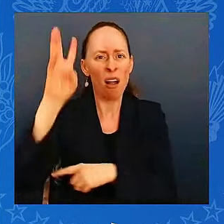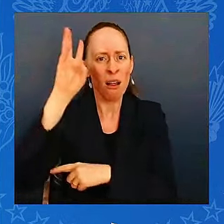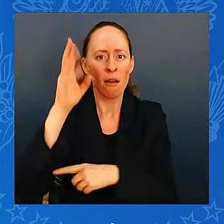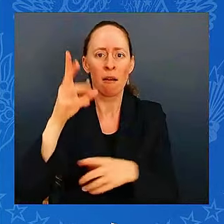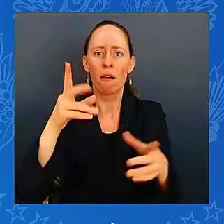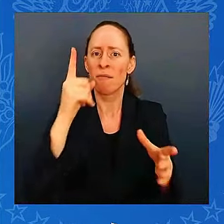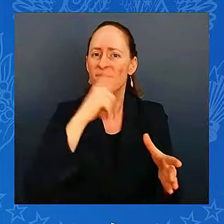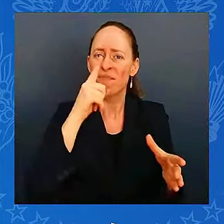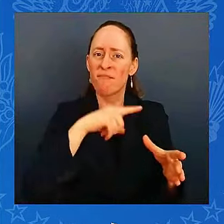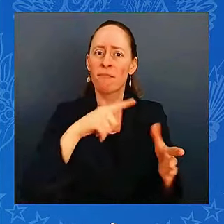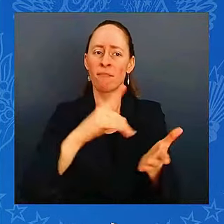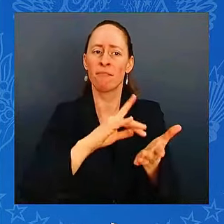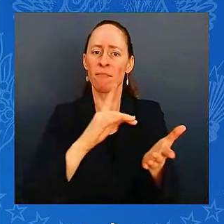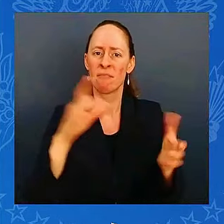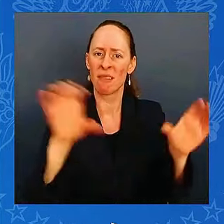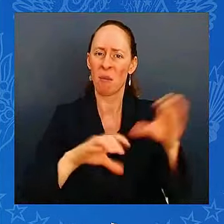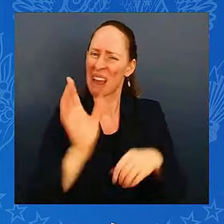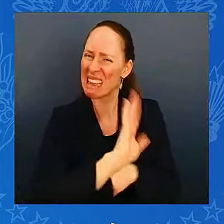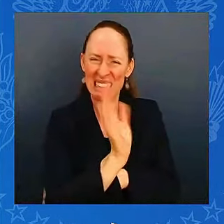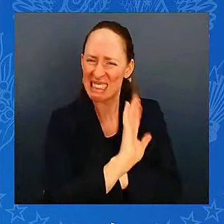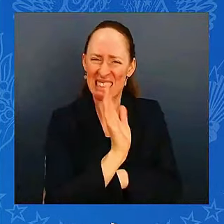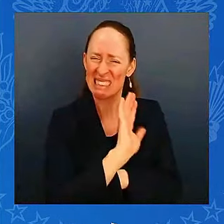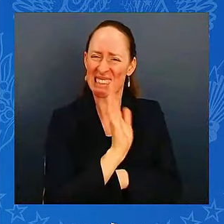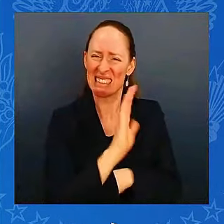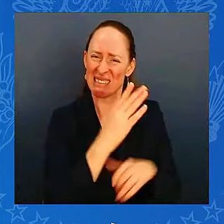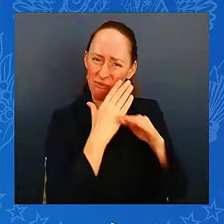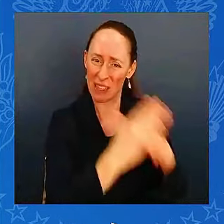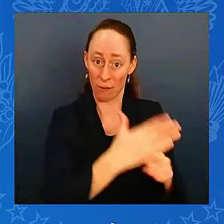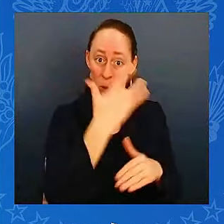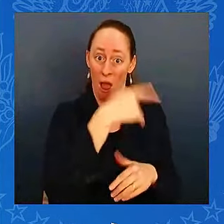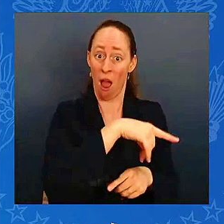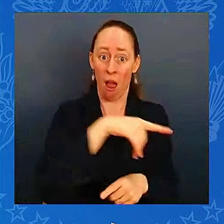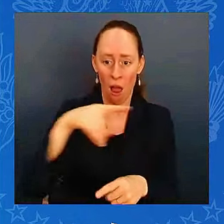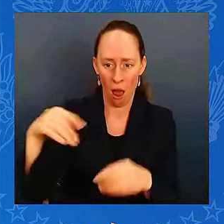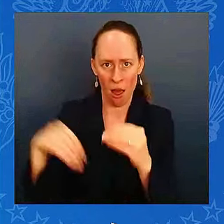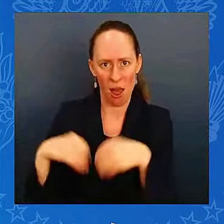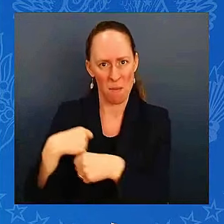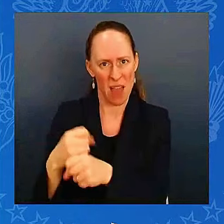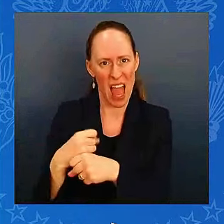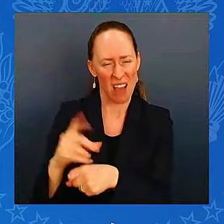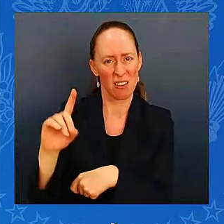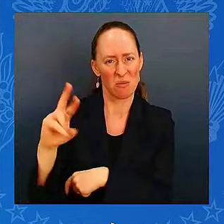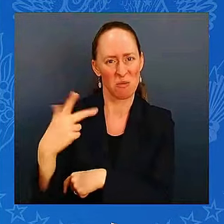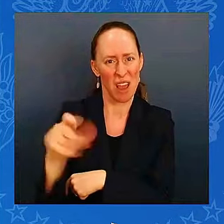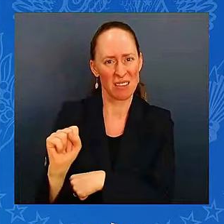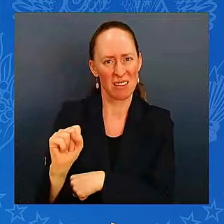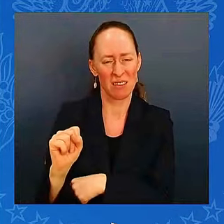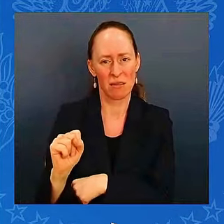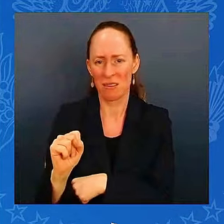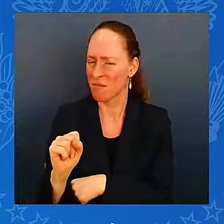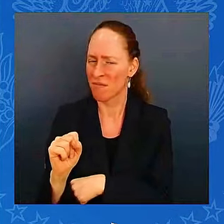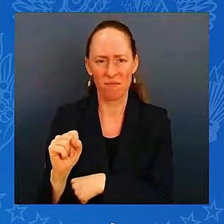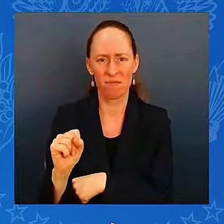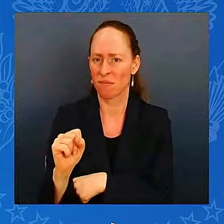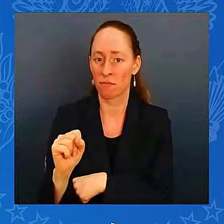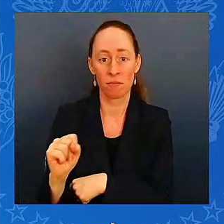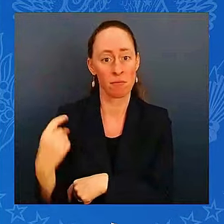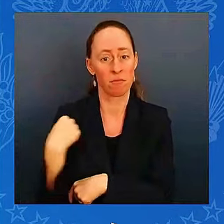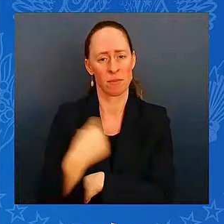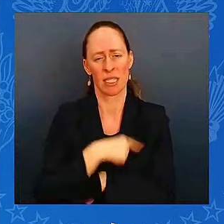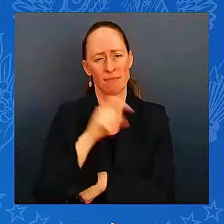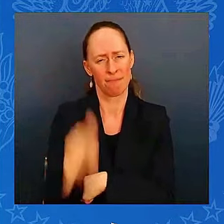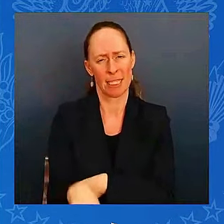manufacture synthetic drugs. In short, a multidimensional and multi-level commitment consolidated over